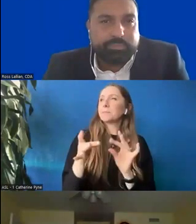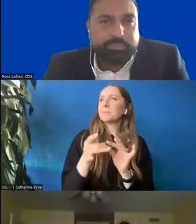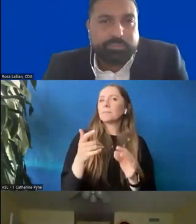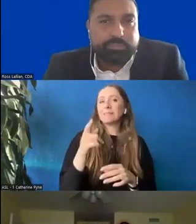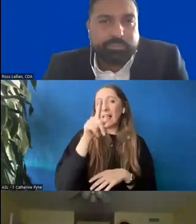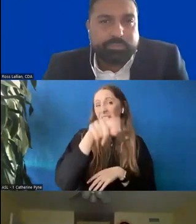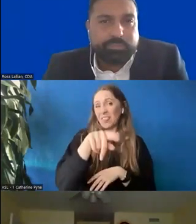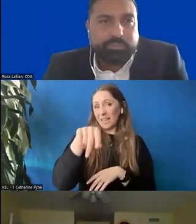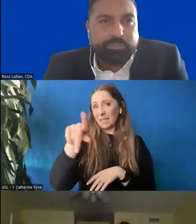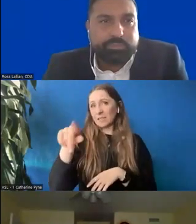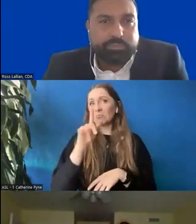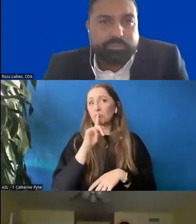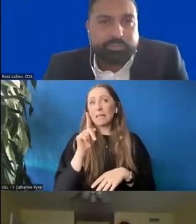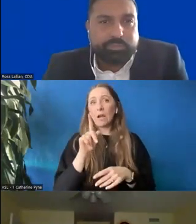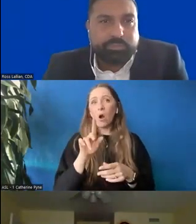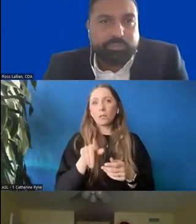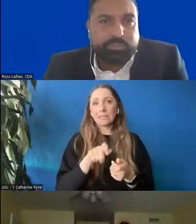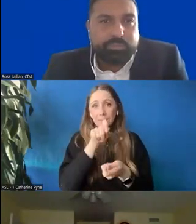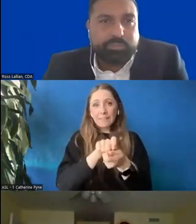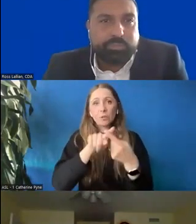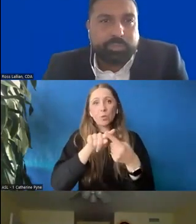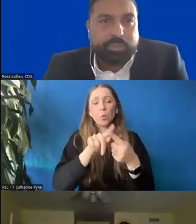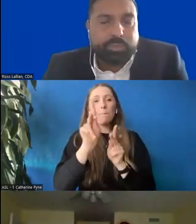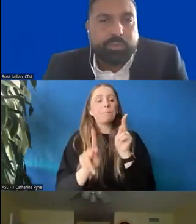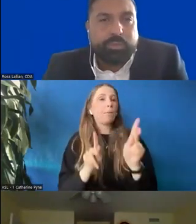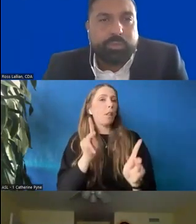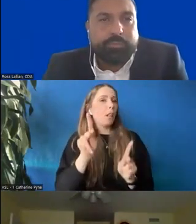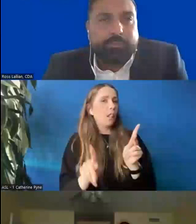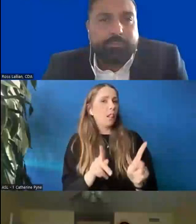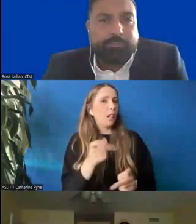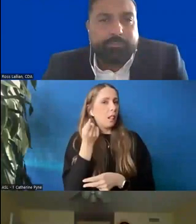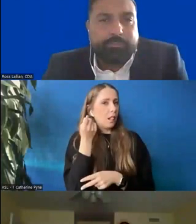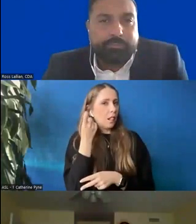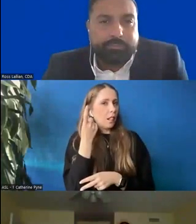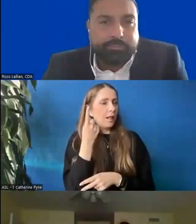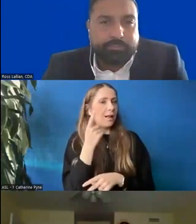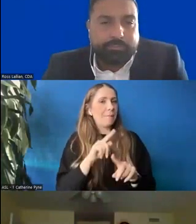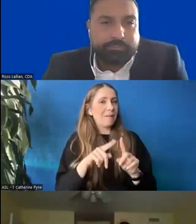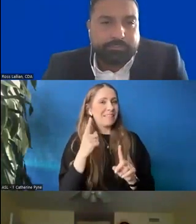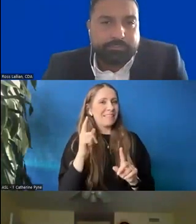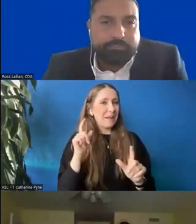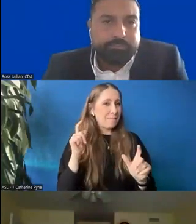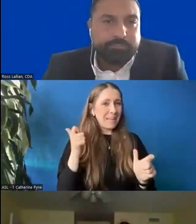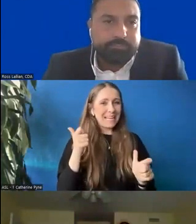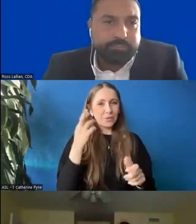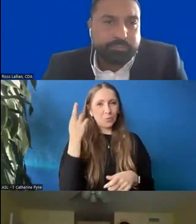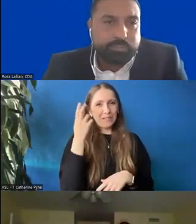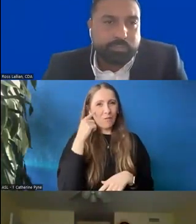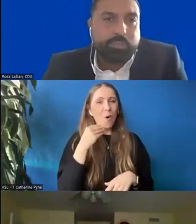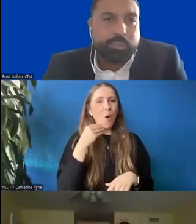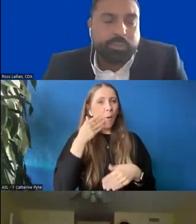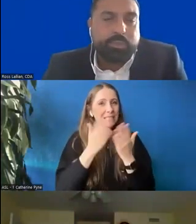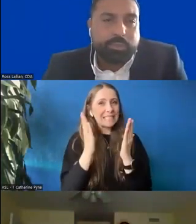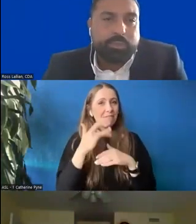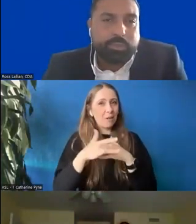of drivers are all particular to people, but probably, if not the single biggest driver of homelessness, is the availability of